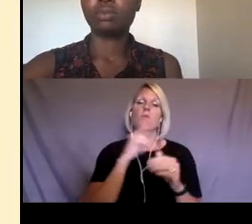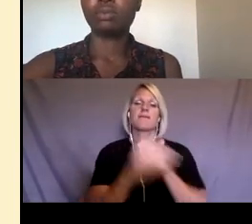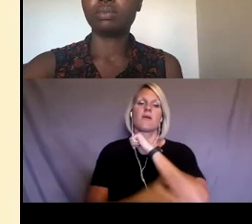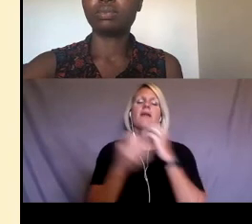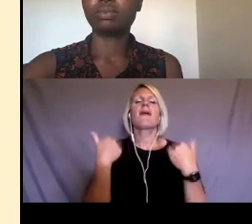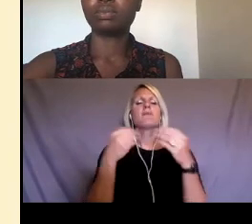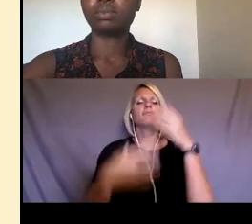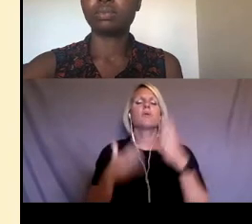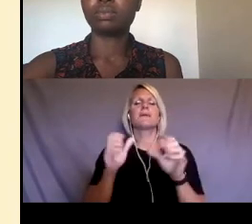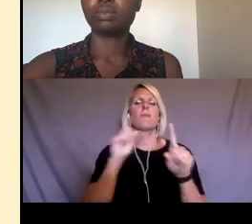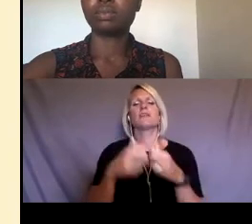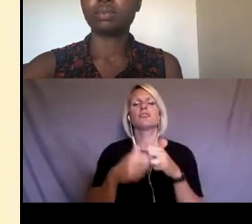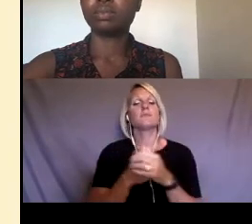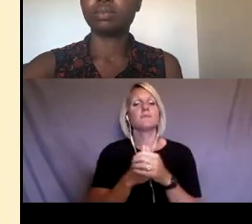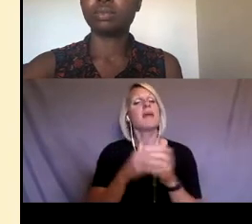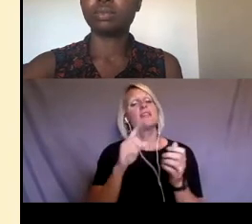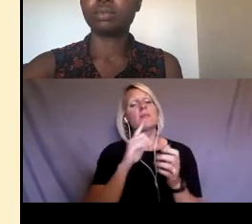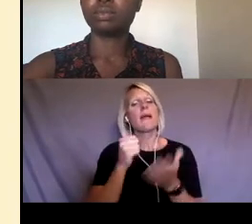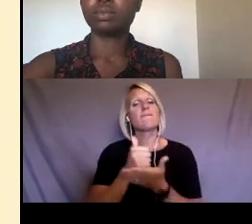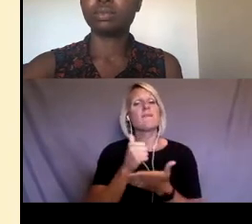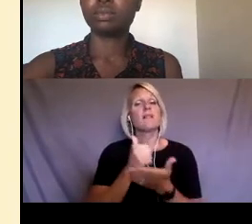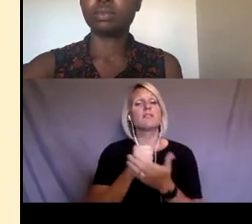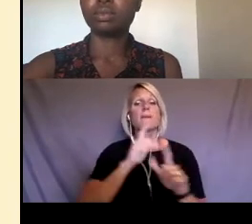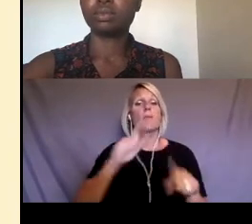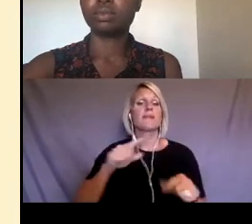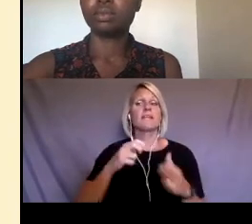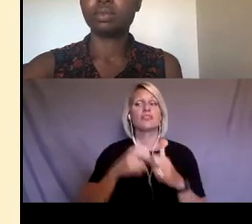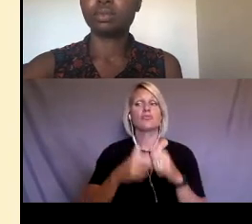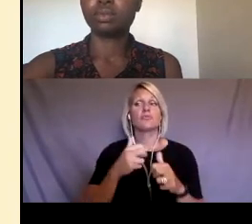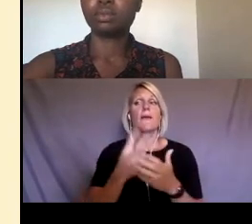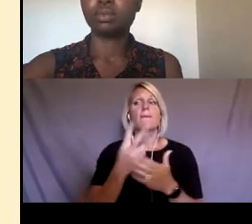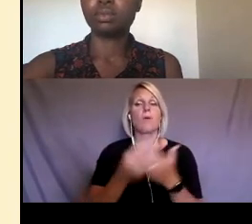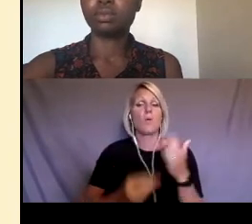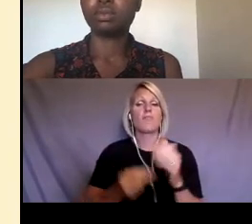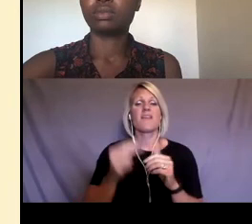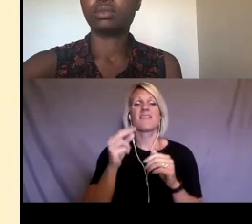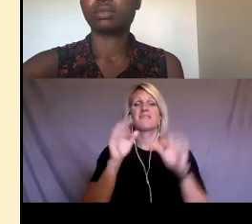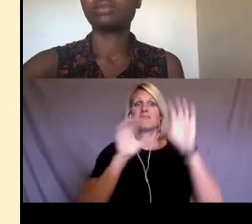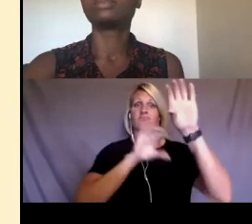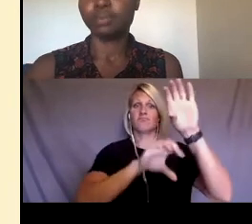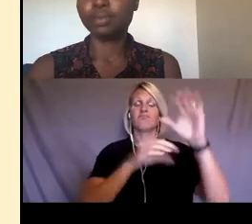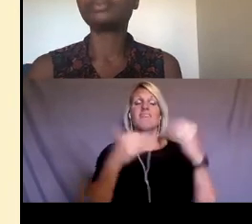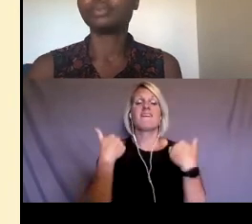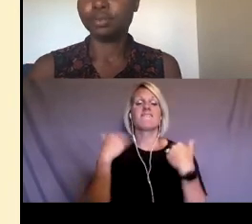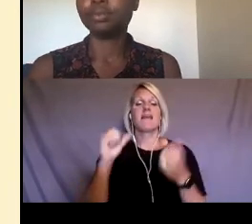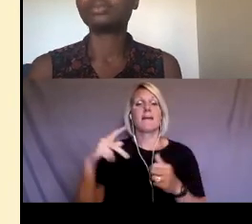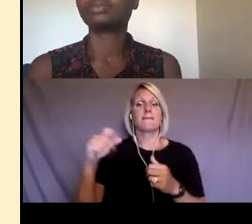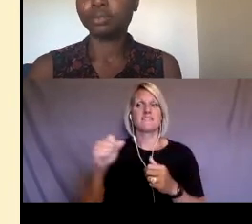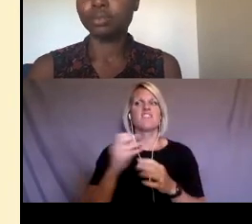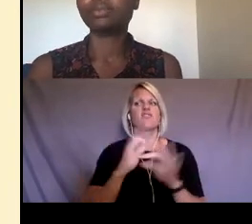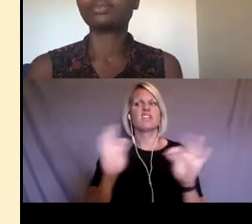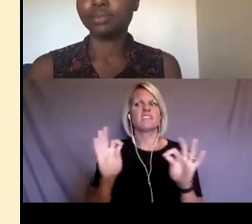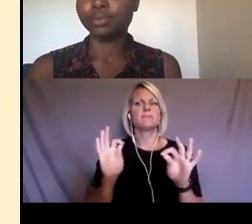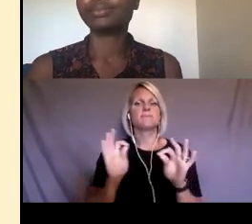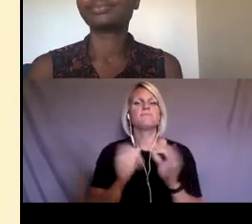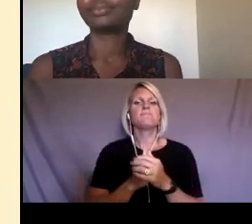is really helpful for issues to get reported. Both entities have apps, which you can find for free in your local app store.